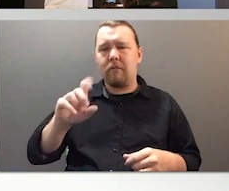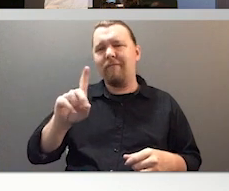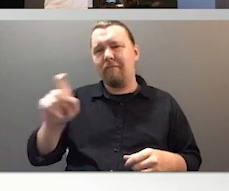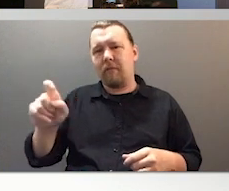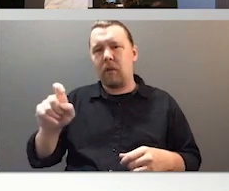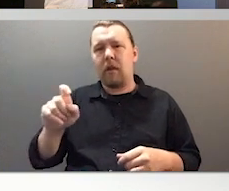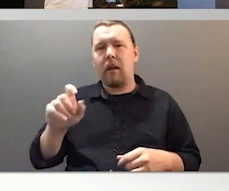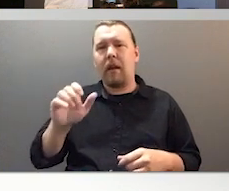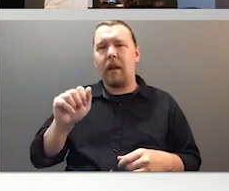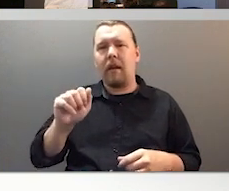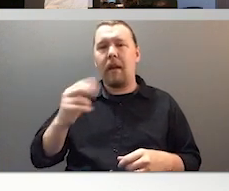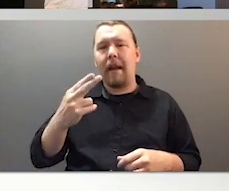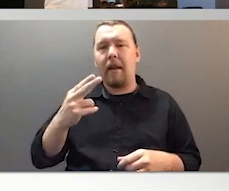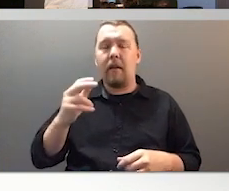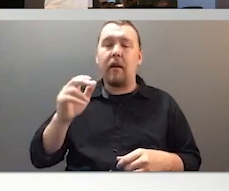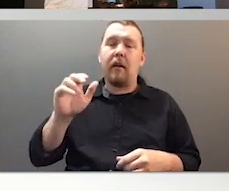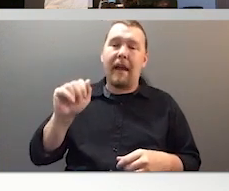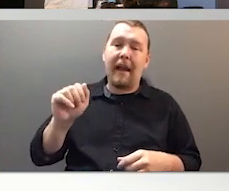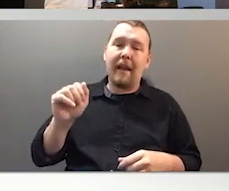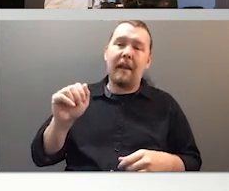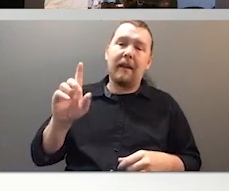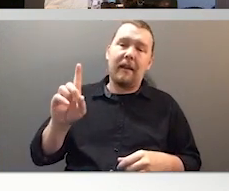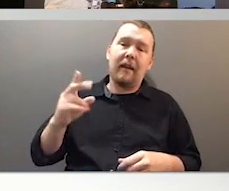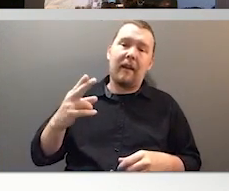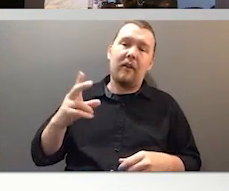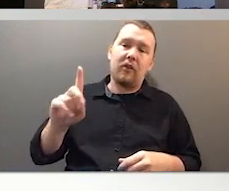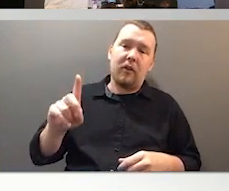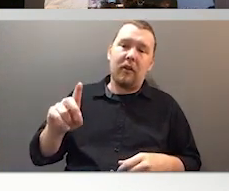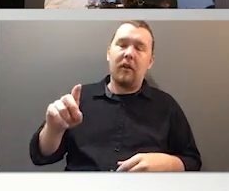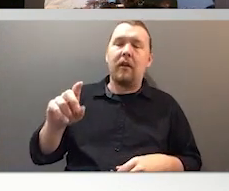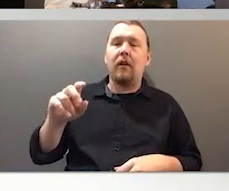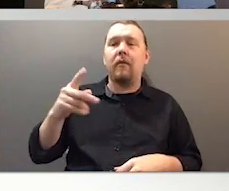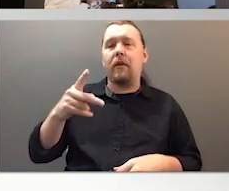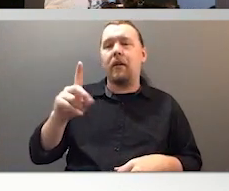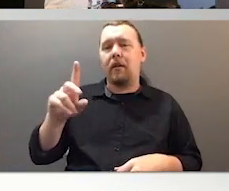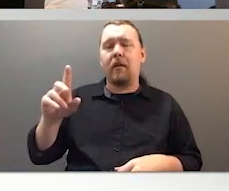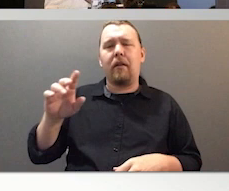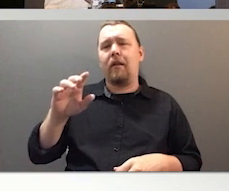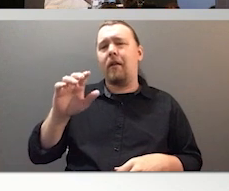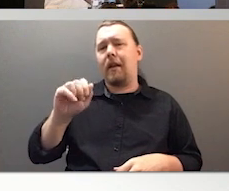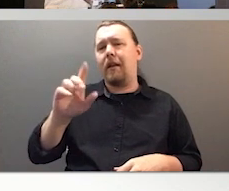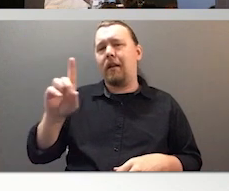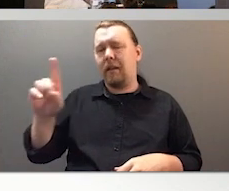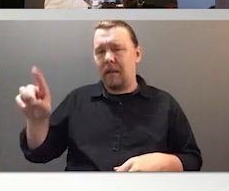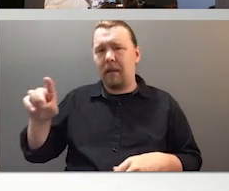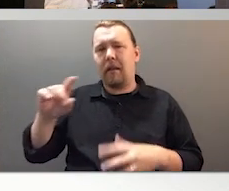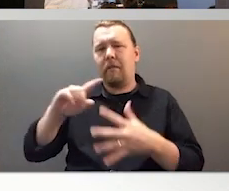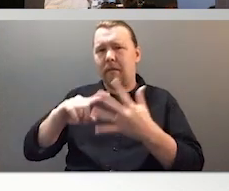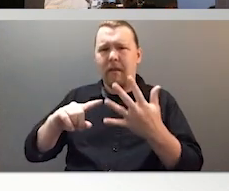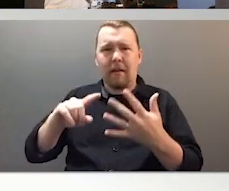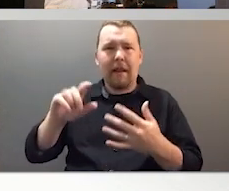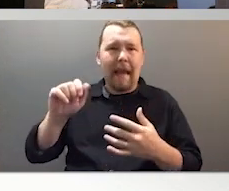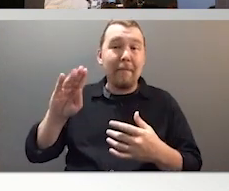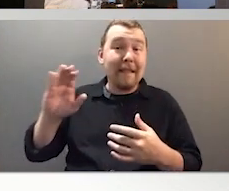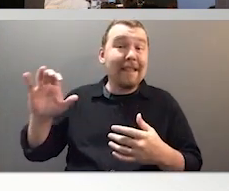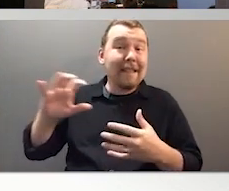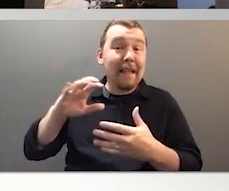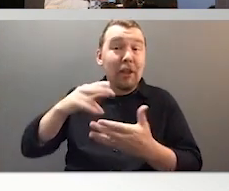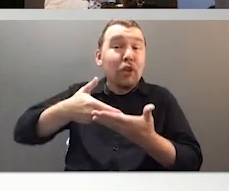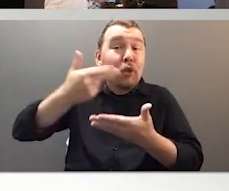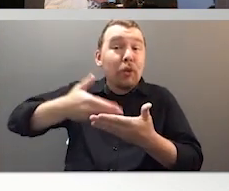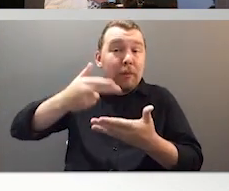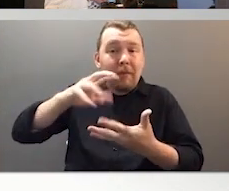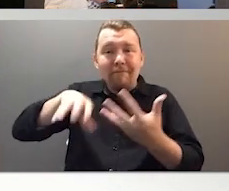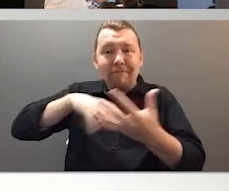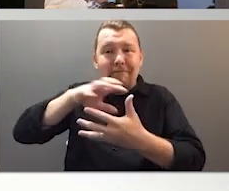ODD, SPD, like alphabet soup. And so that was kind of my big red flag that something else was probably going